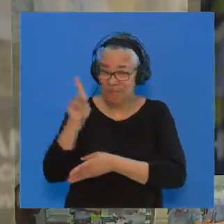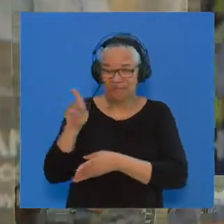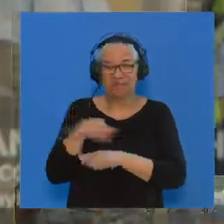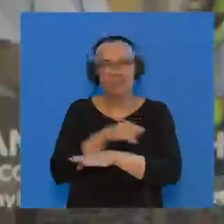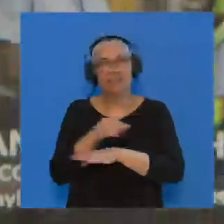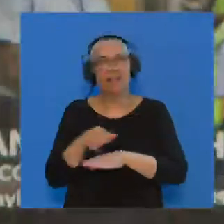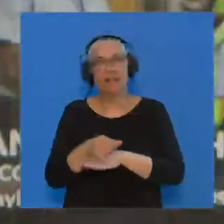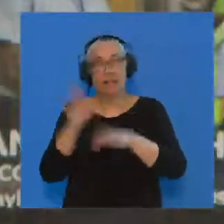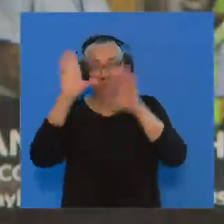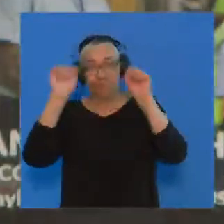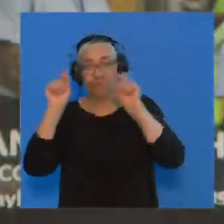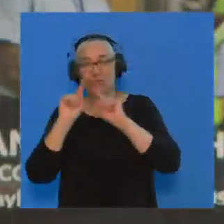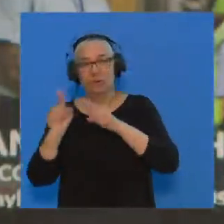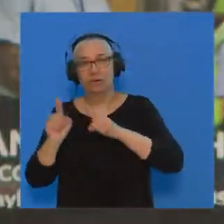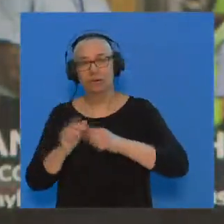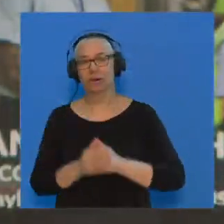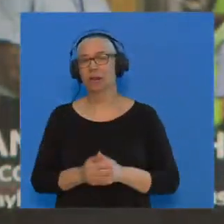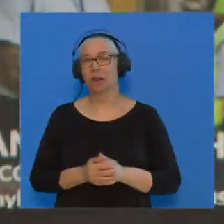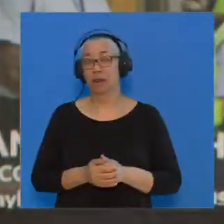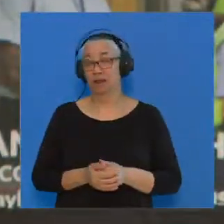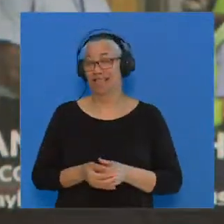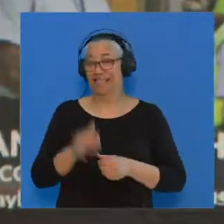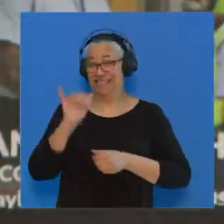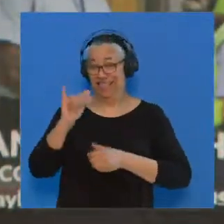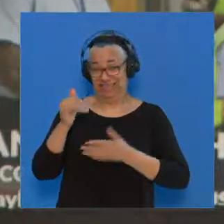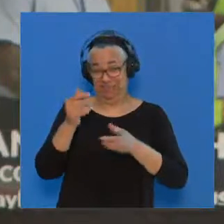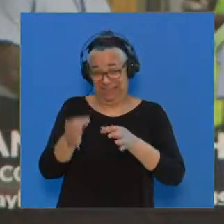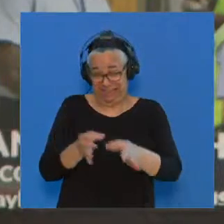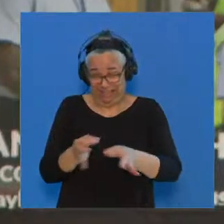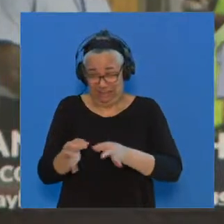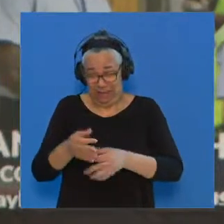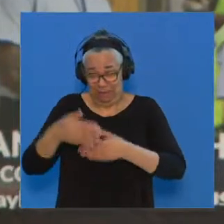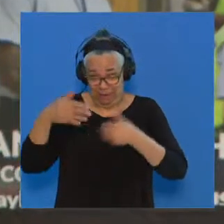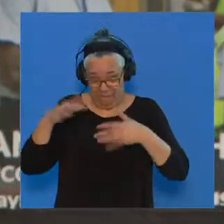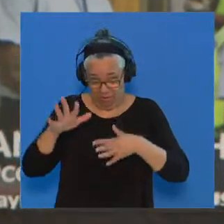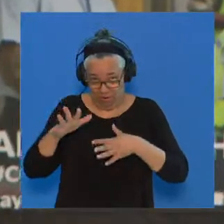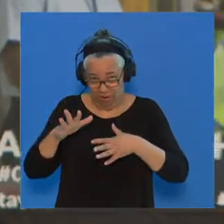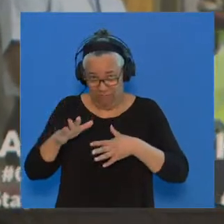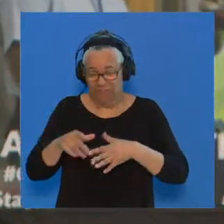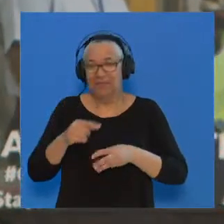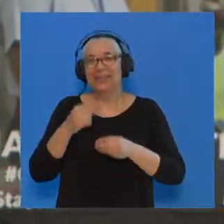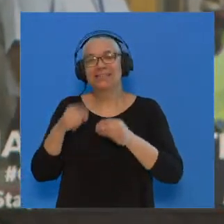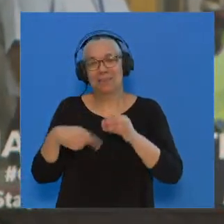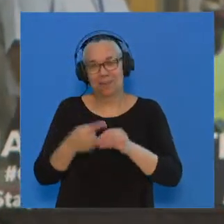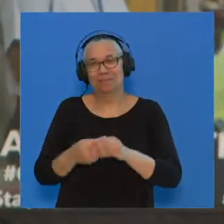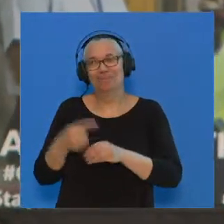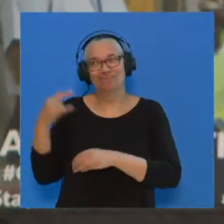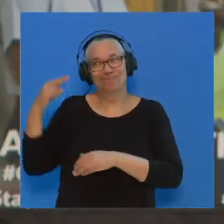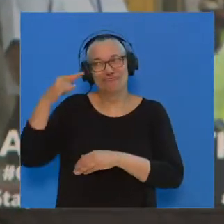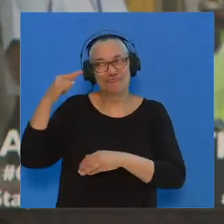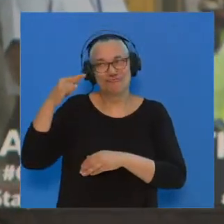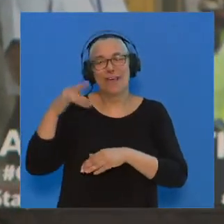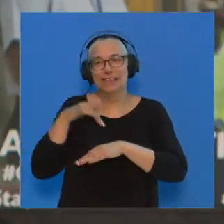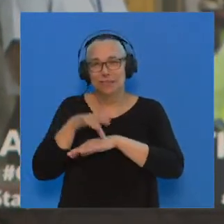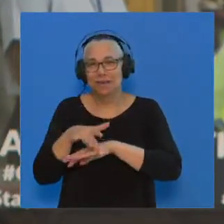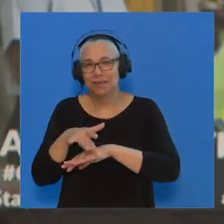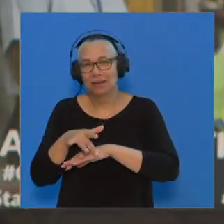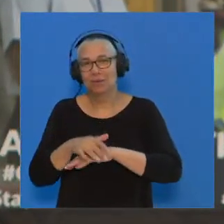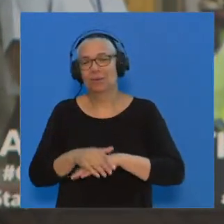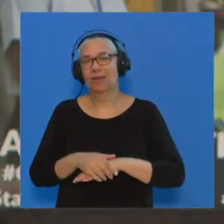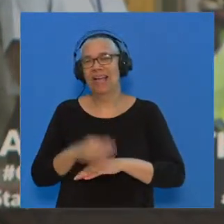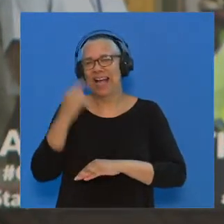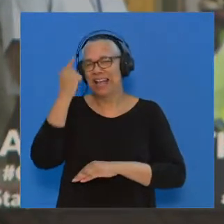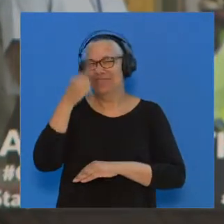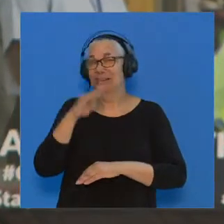part, Ms. Blasio, that those things have been laid out. It's a question of the availability of flights. And so I think that British Airways